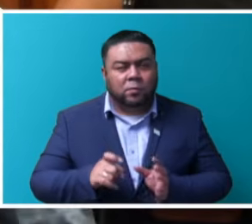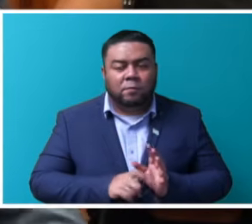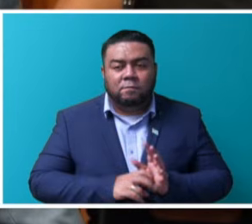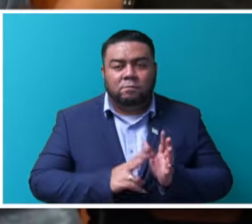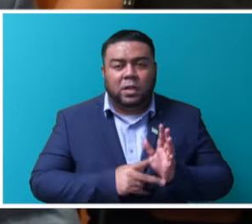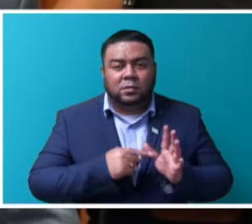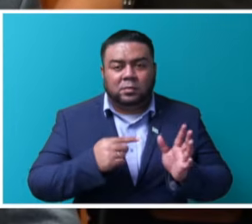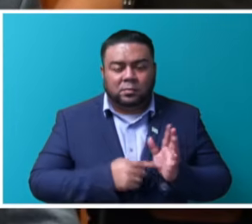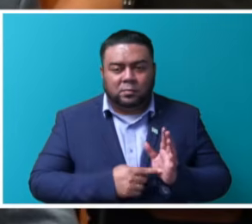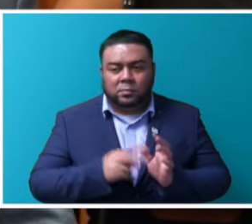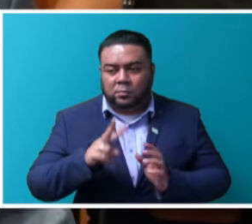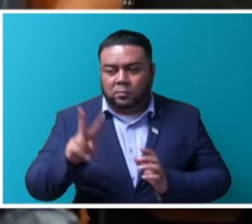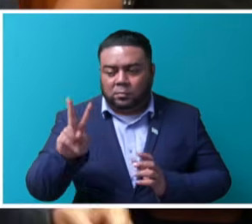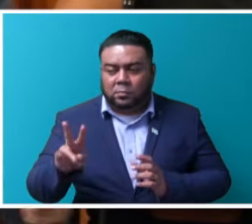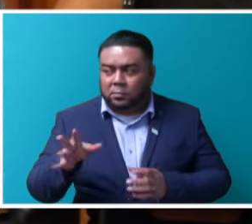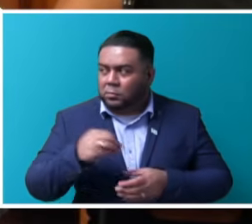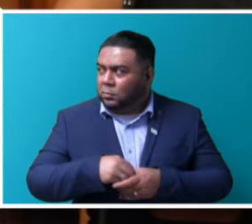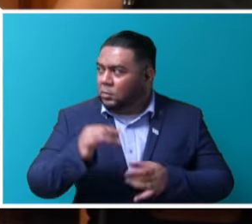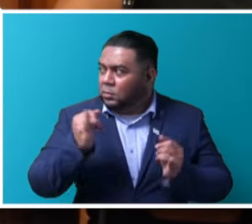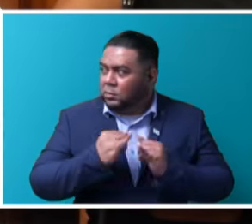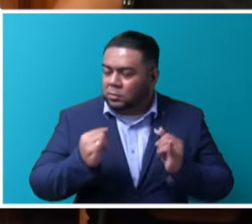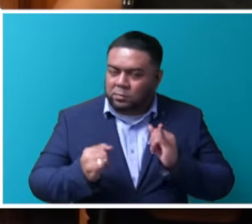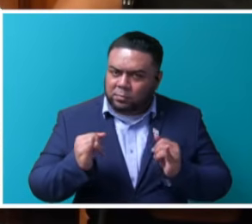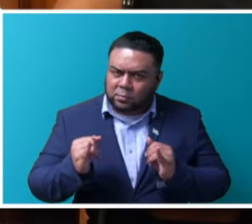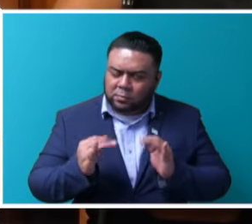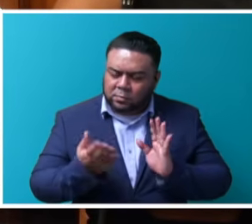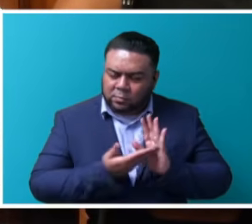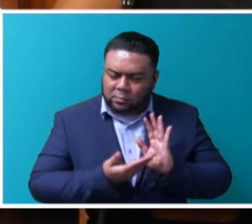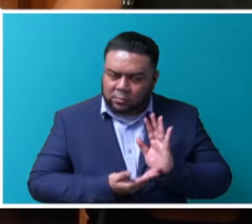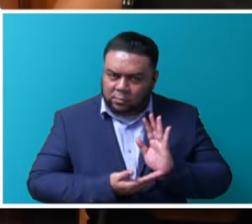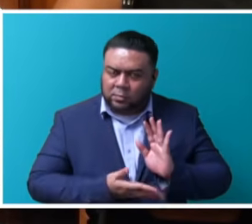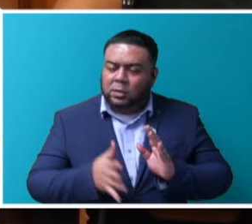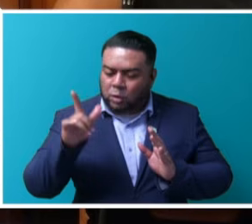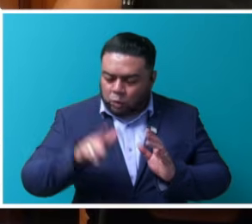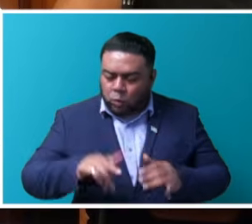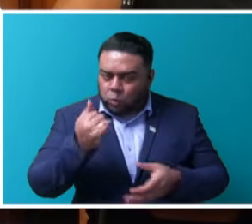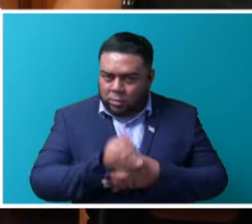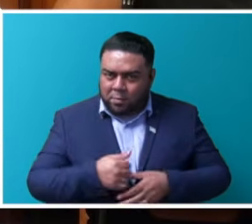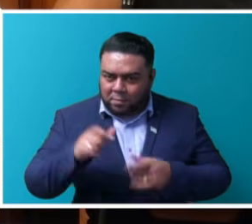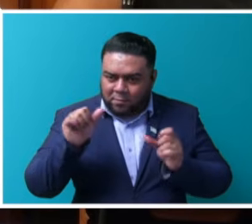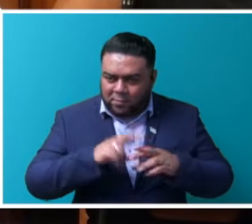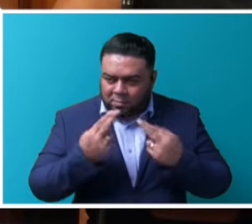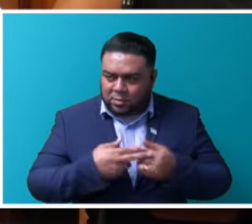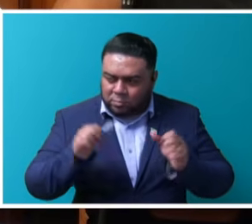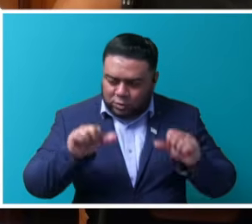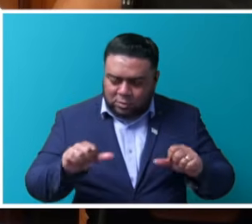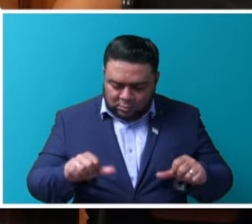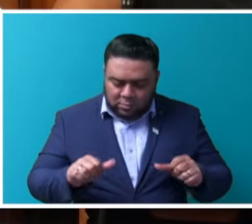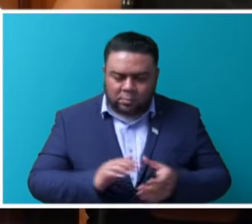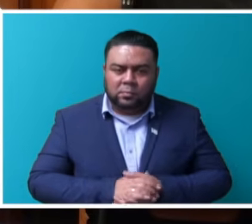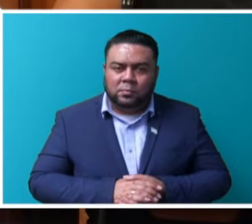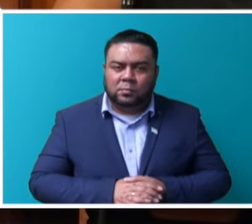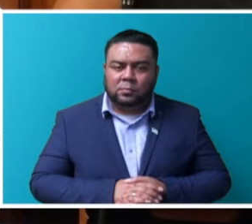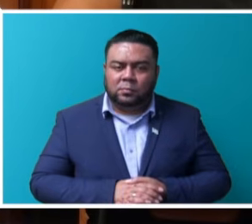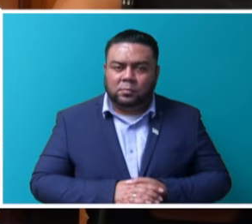on 22 essential items, including medicines, ensuring that low-income families are protected from inflationary